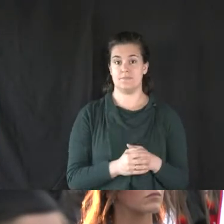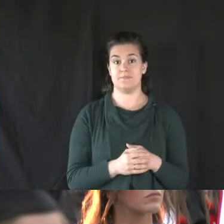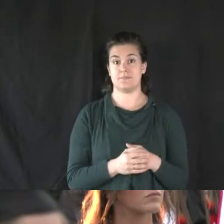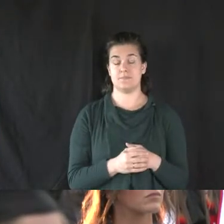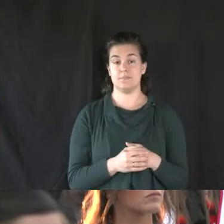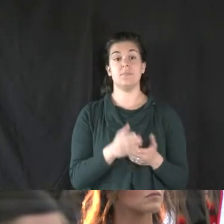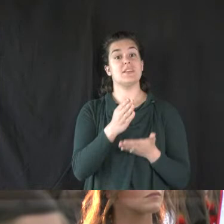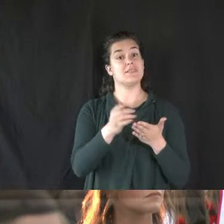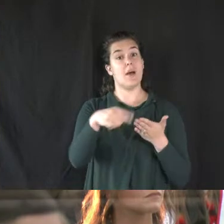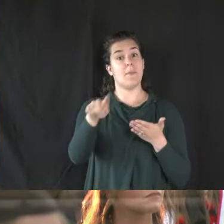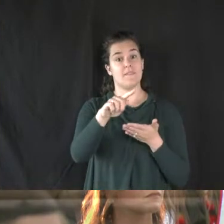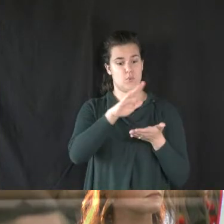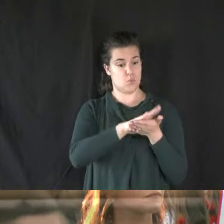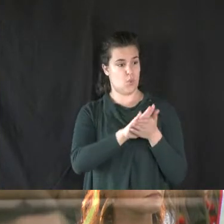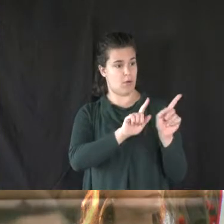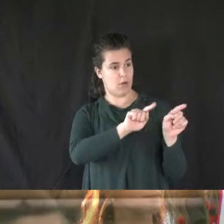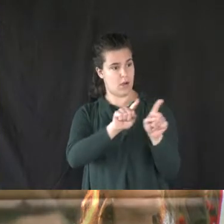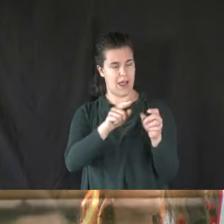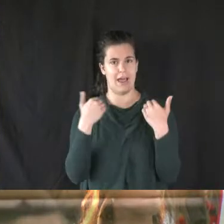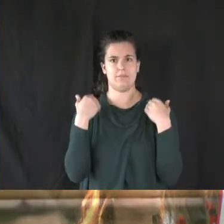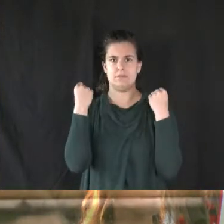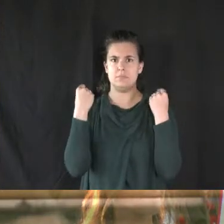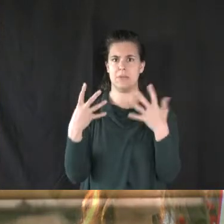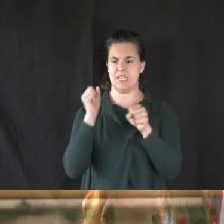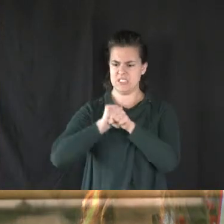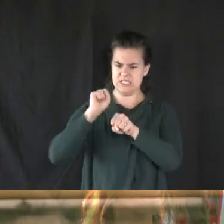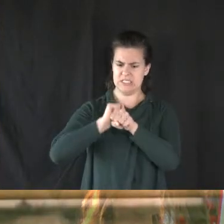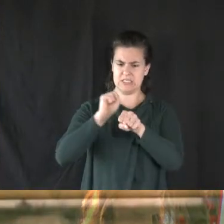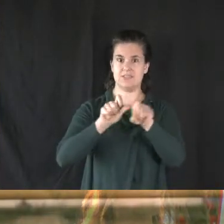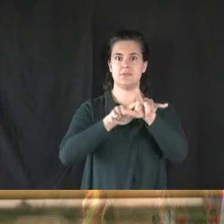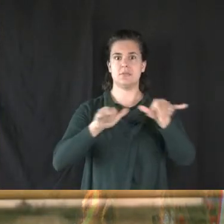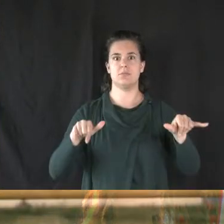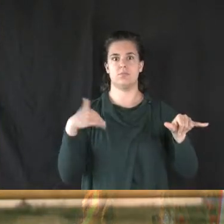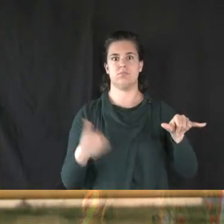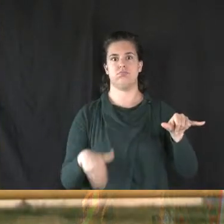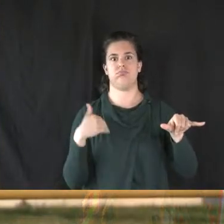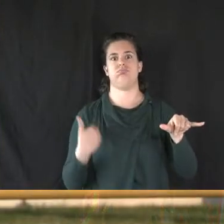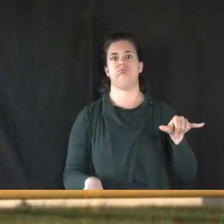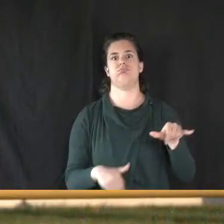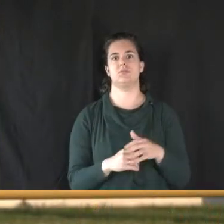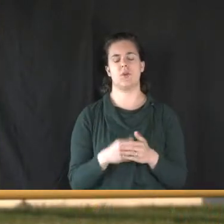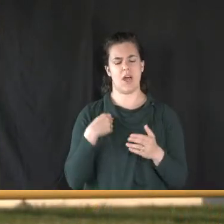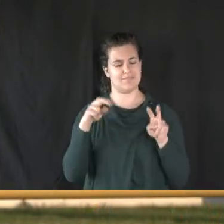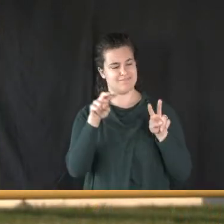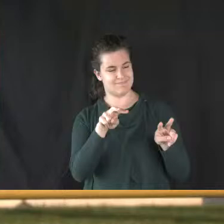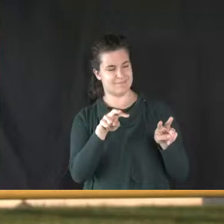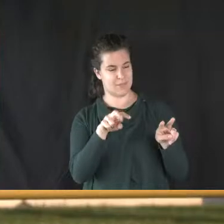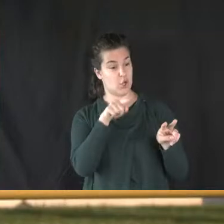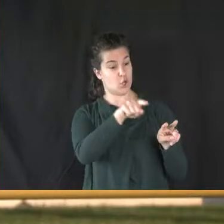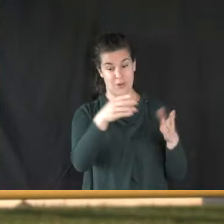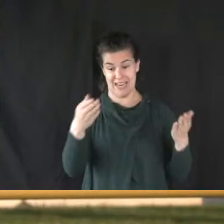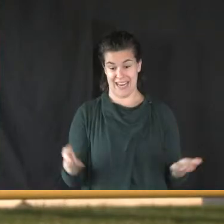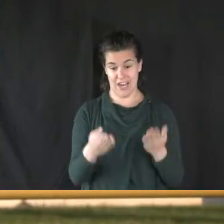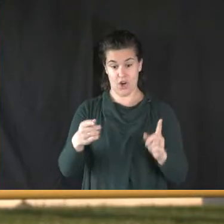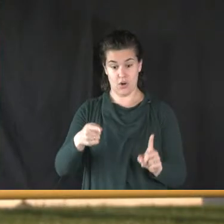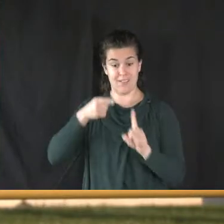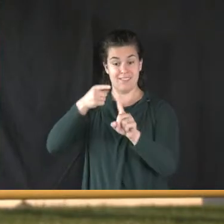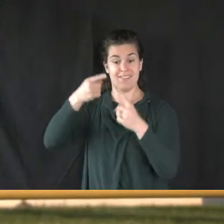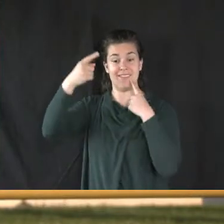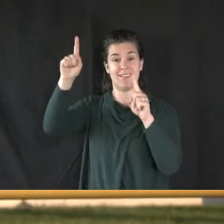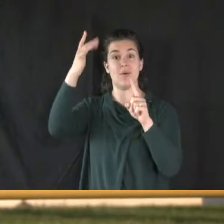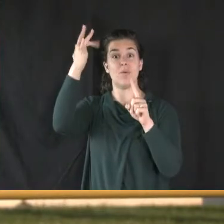to school. When I think of what got you here, it's because of your commitments. You